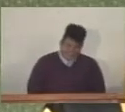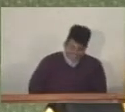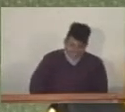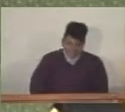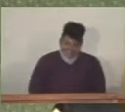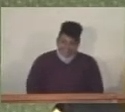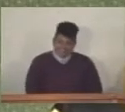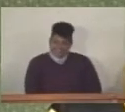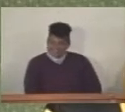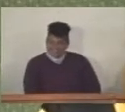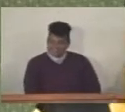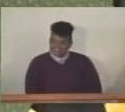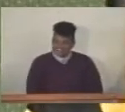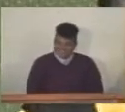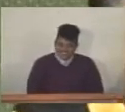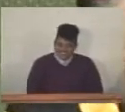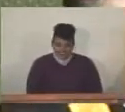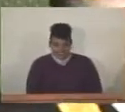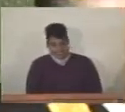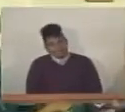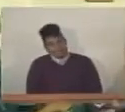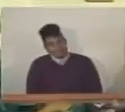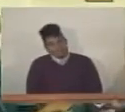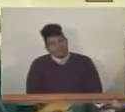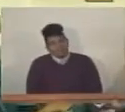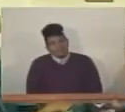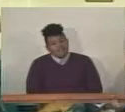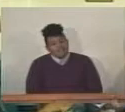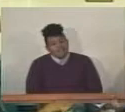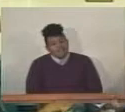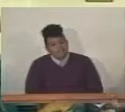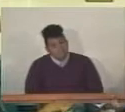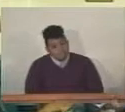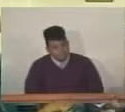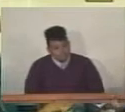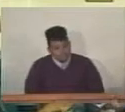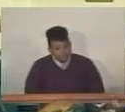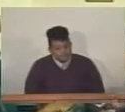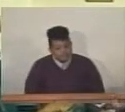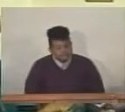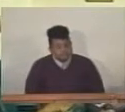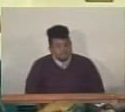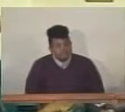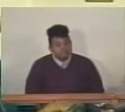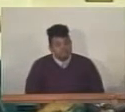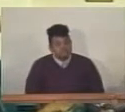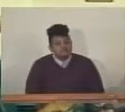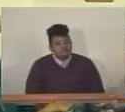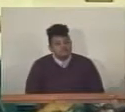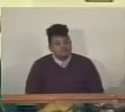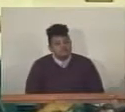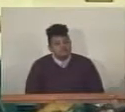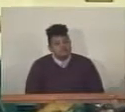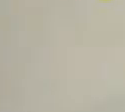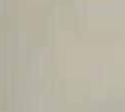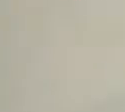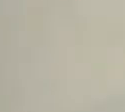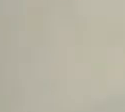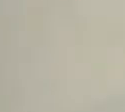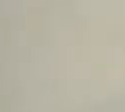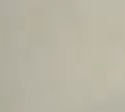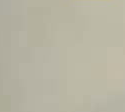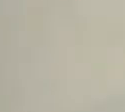whether we sufficiently take into account the justice that belongs to the accused man. I hope it is only in